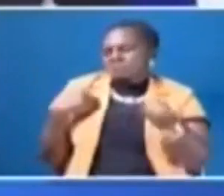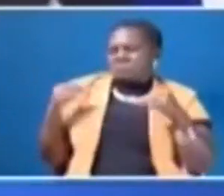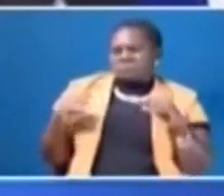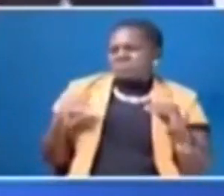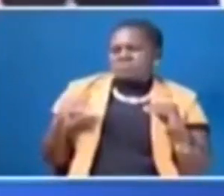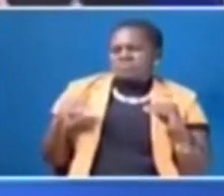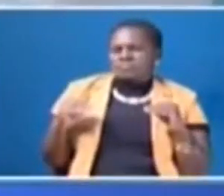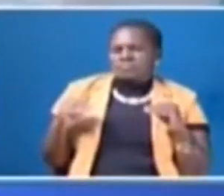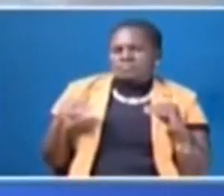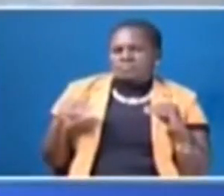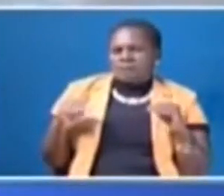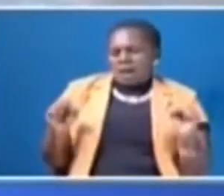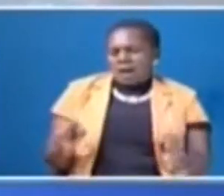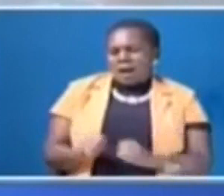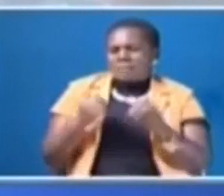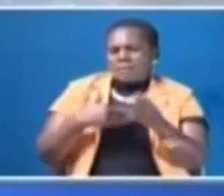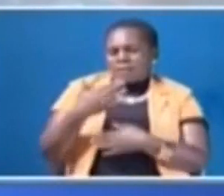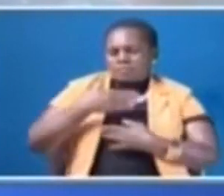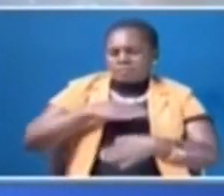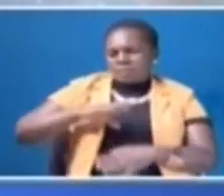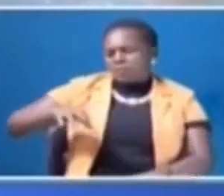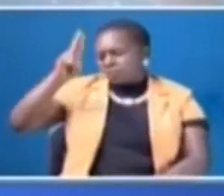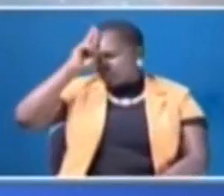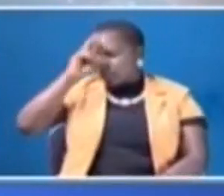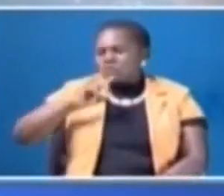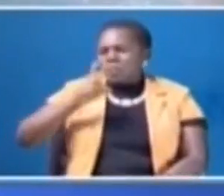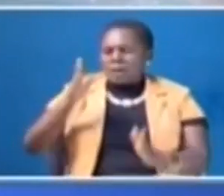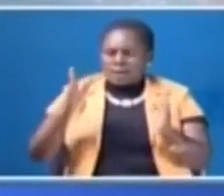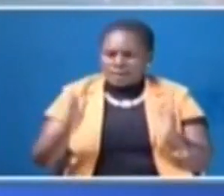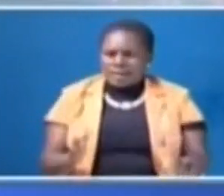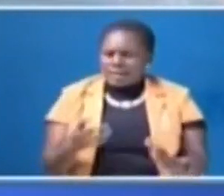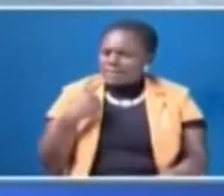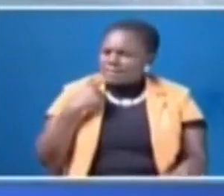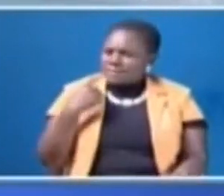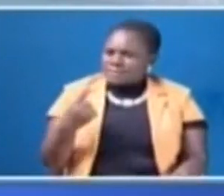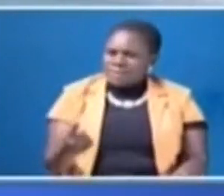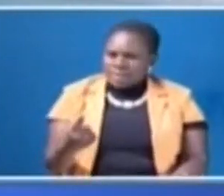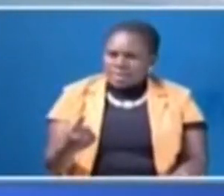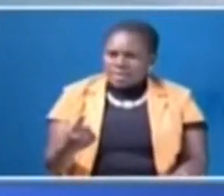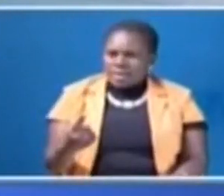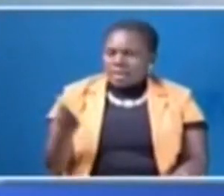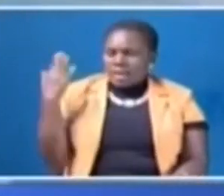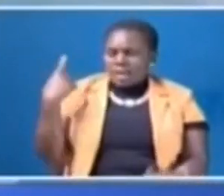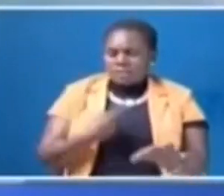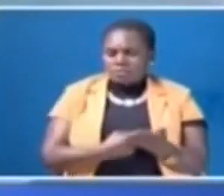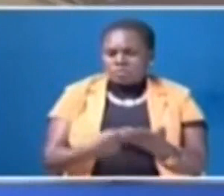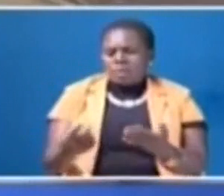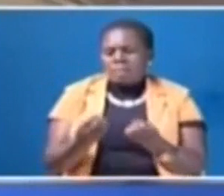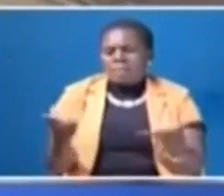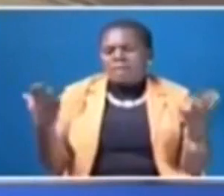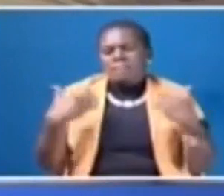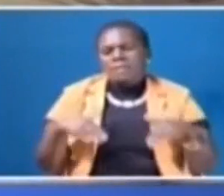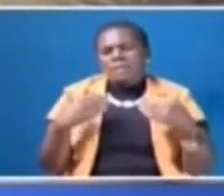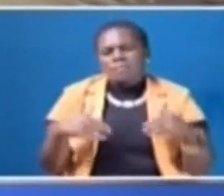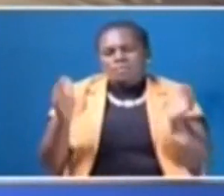denied the charges. This comes after Marsabit County Police Commander Steve Olo said that in the last week alone, several people